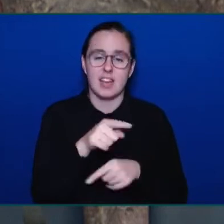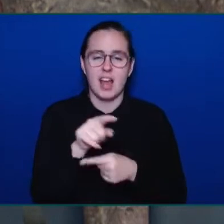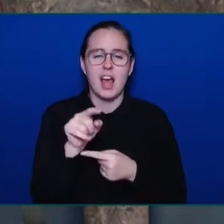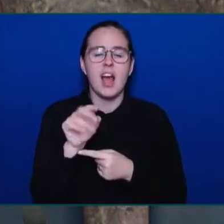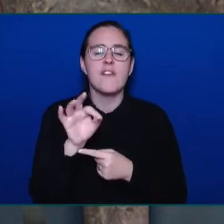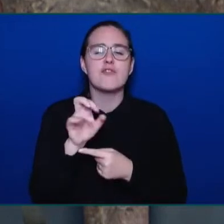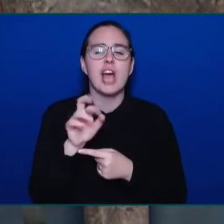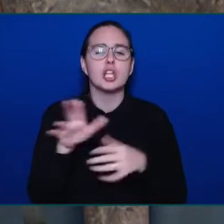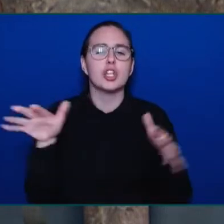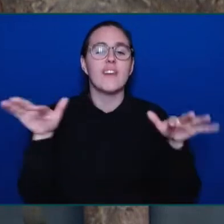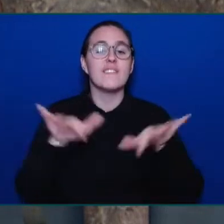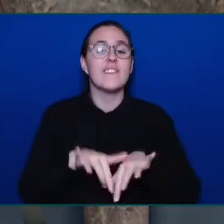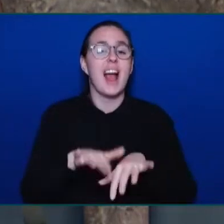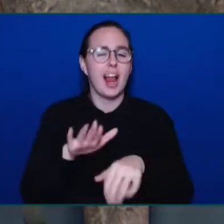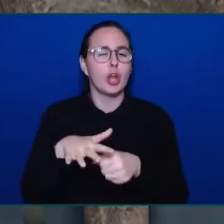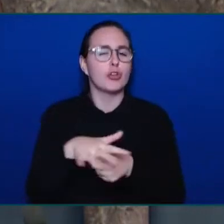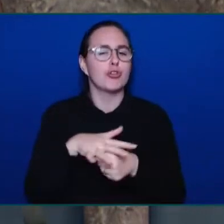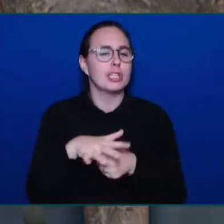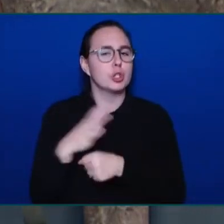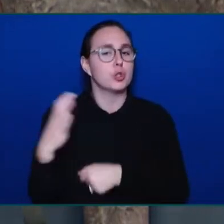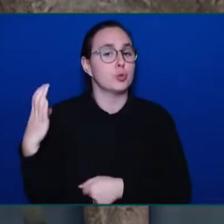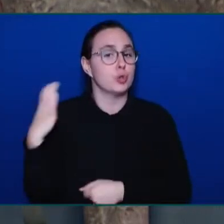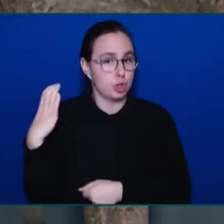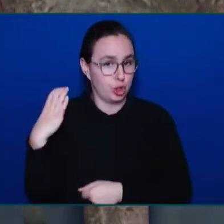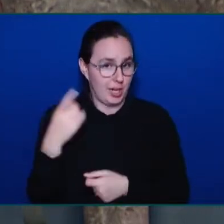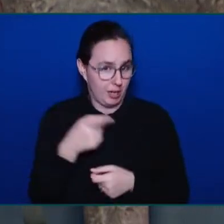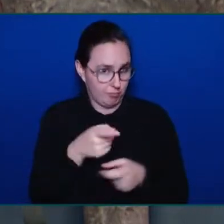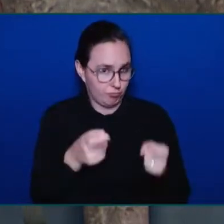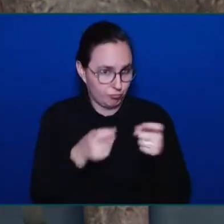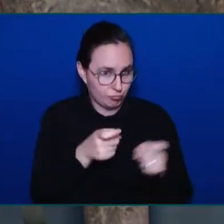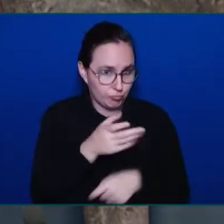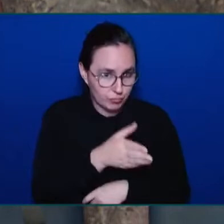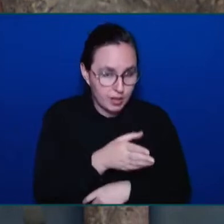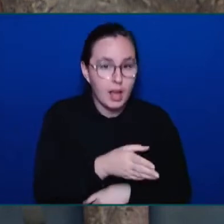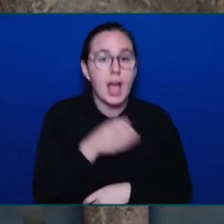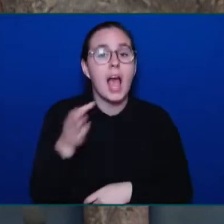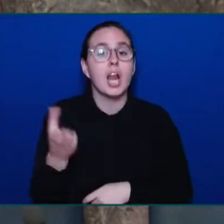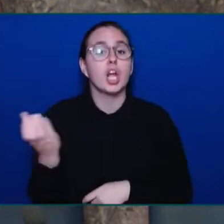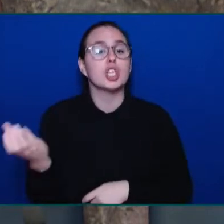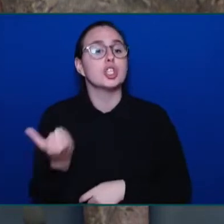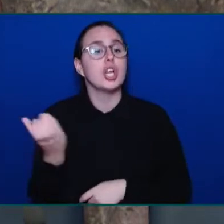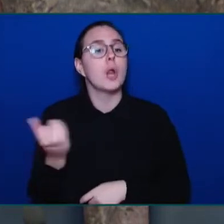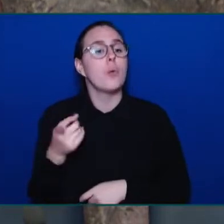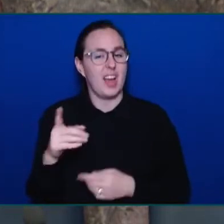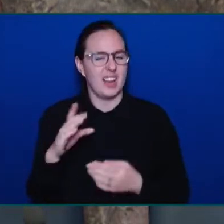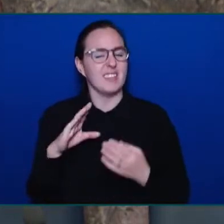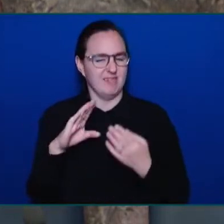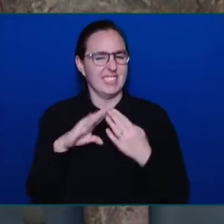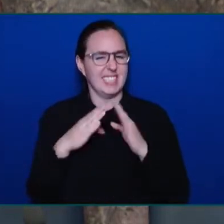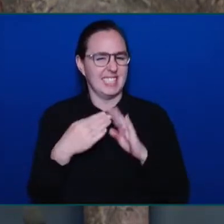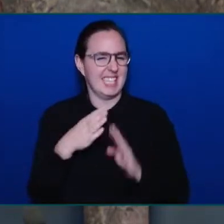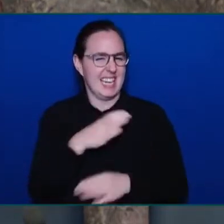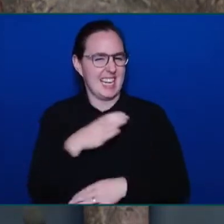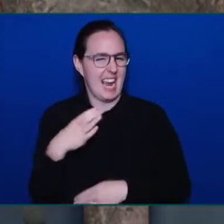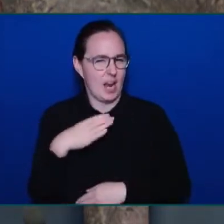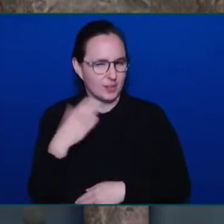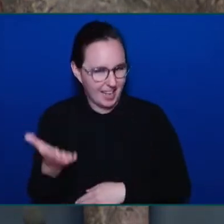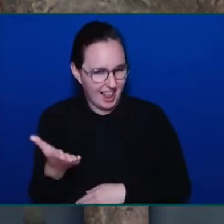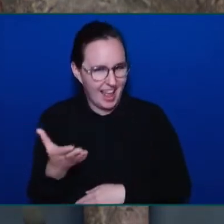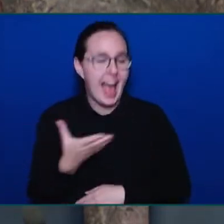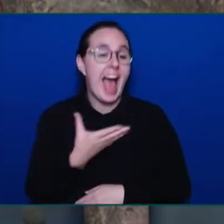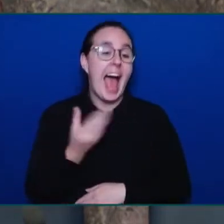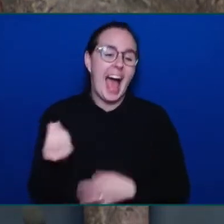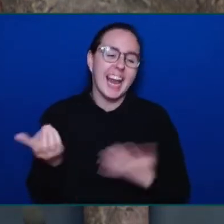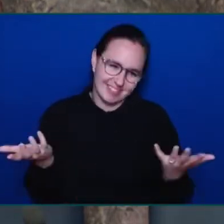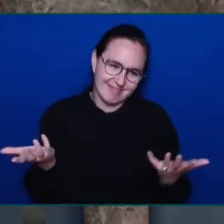Councillor. He is one of my constituents and also my cousin. So would the House please